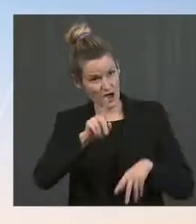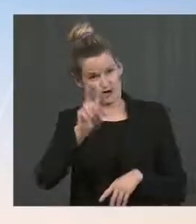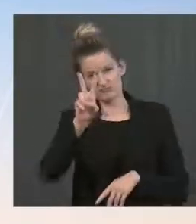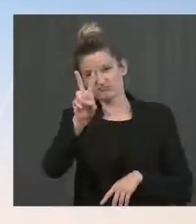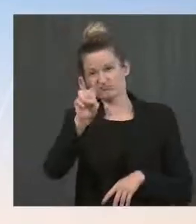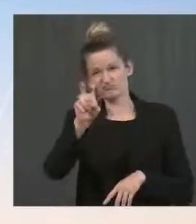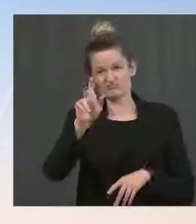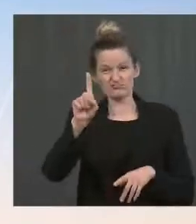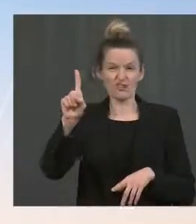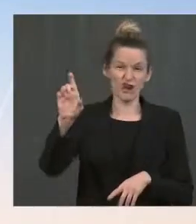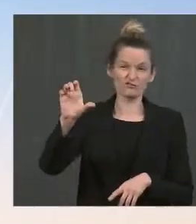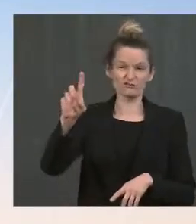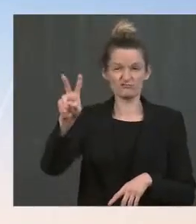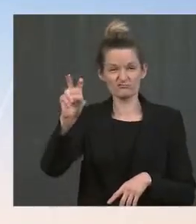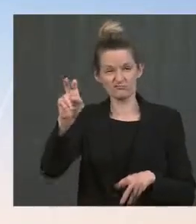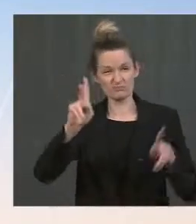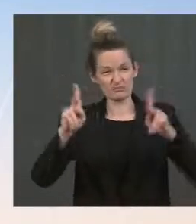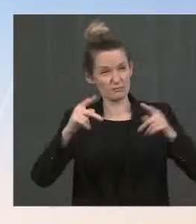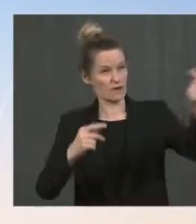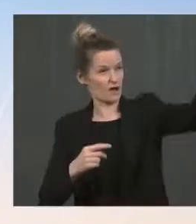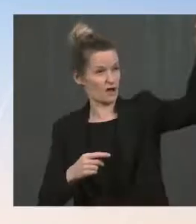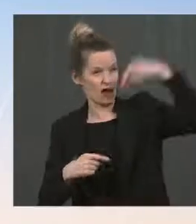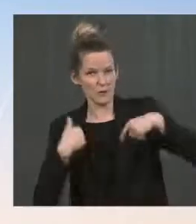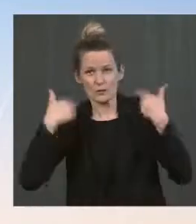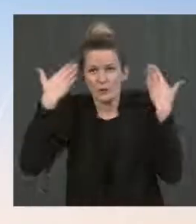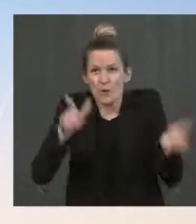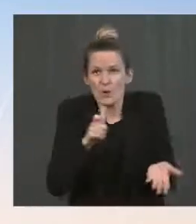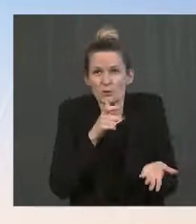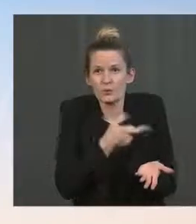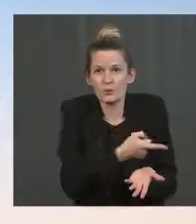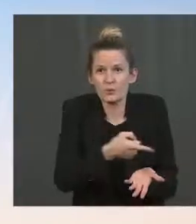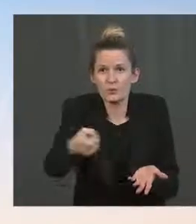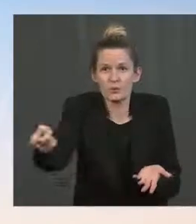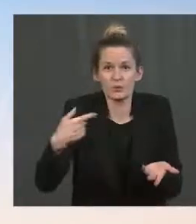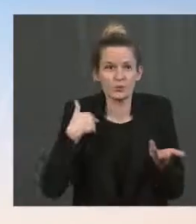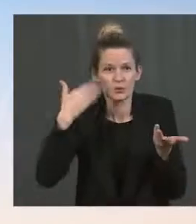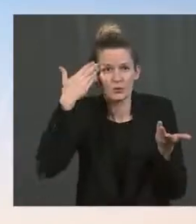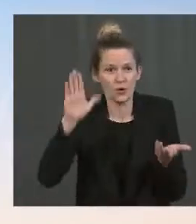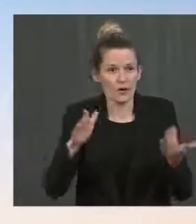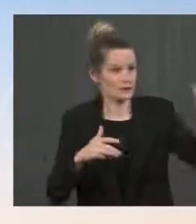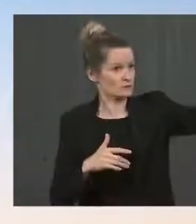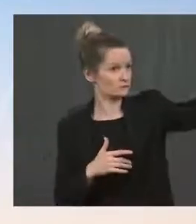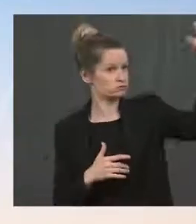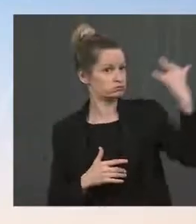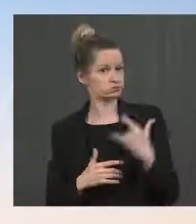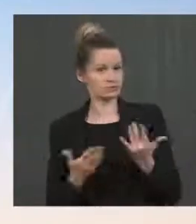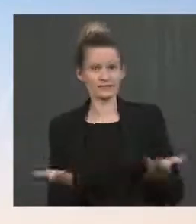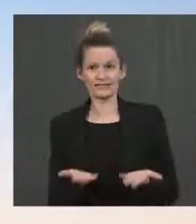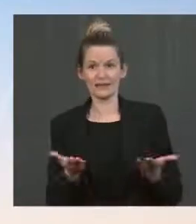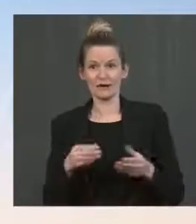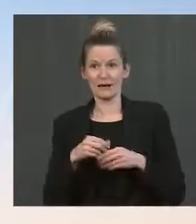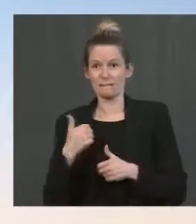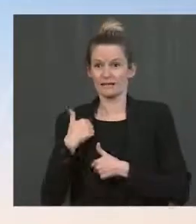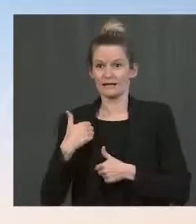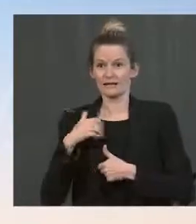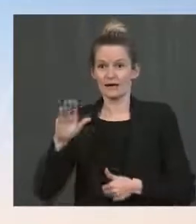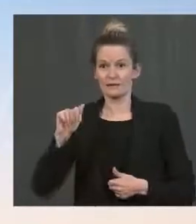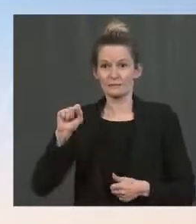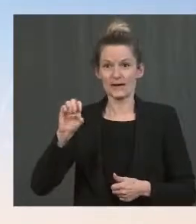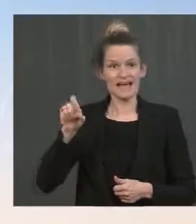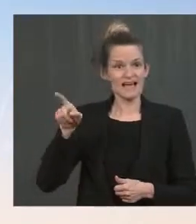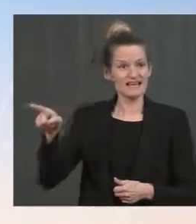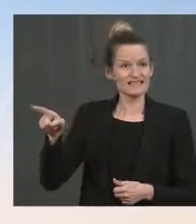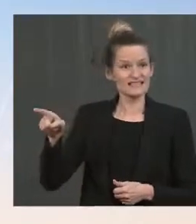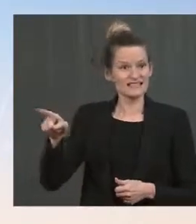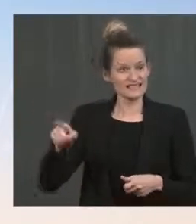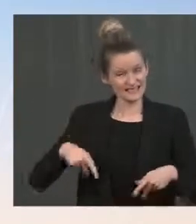are, we don't know what security protocols have been put in place, to land on a U.S. military base? And there are reasonable questions,